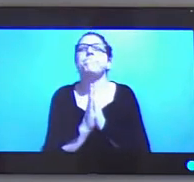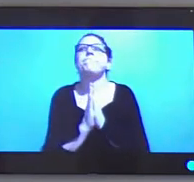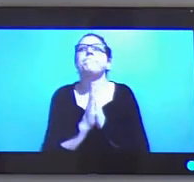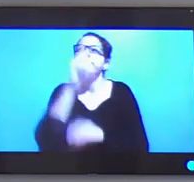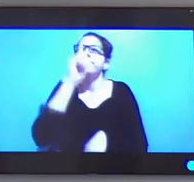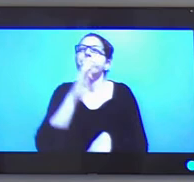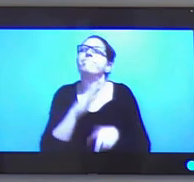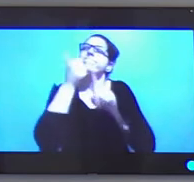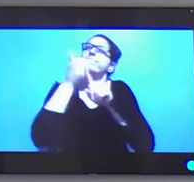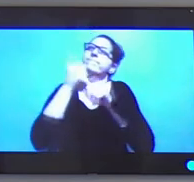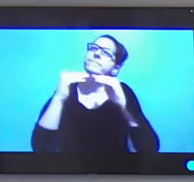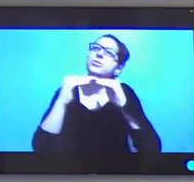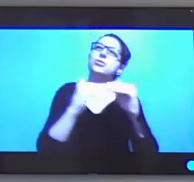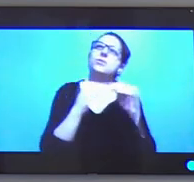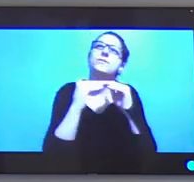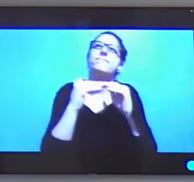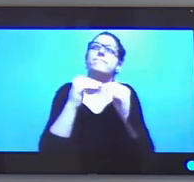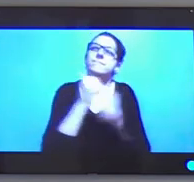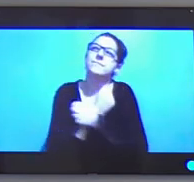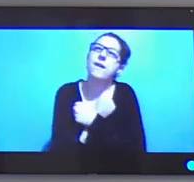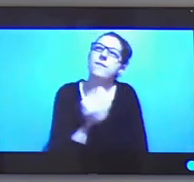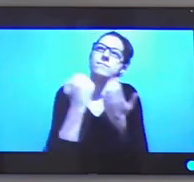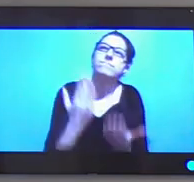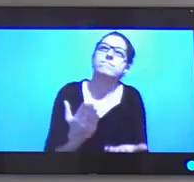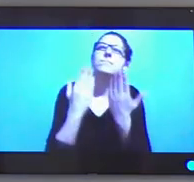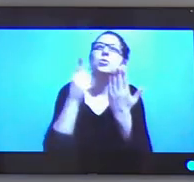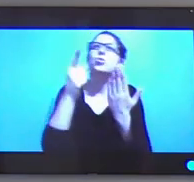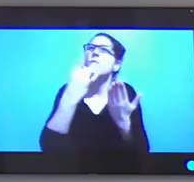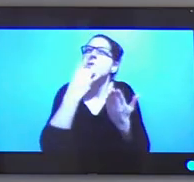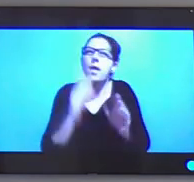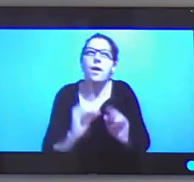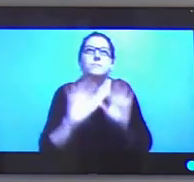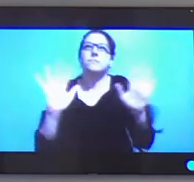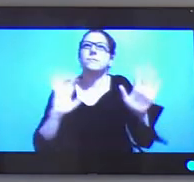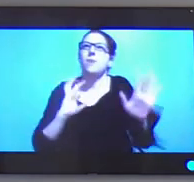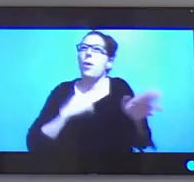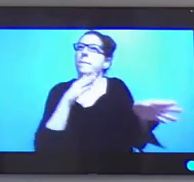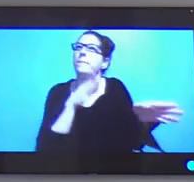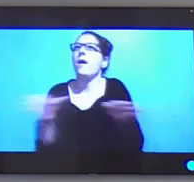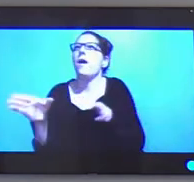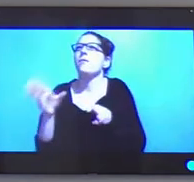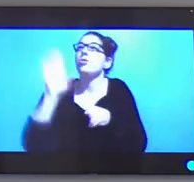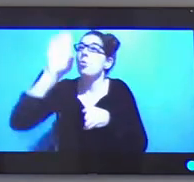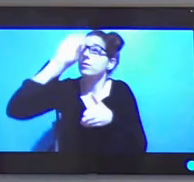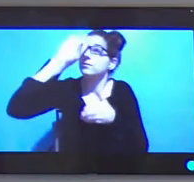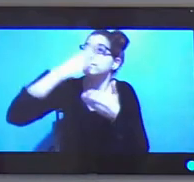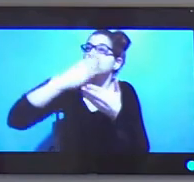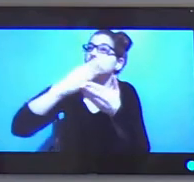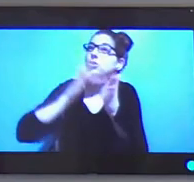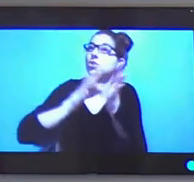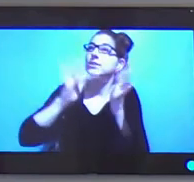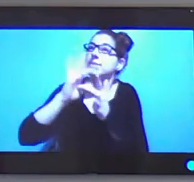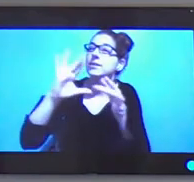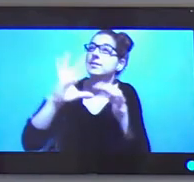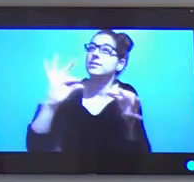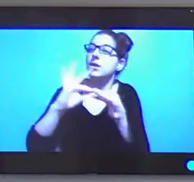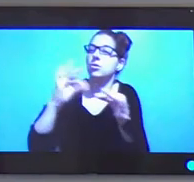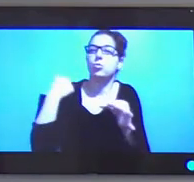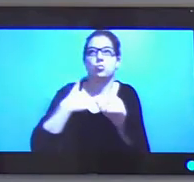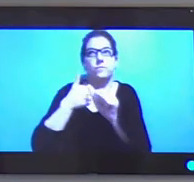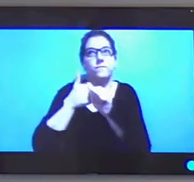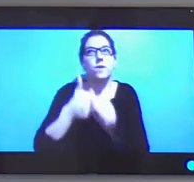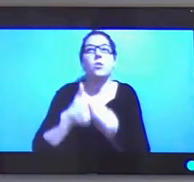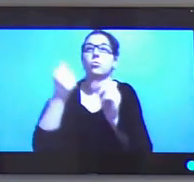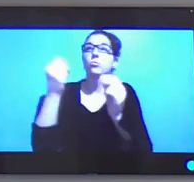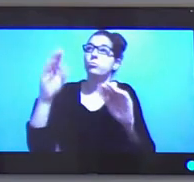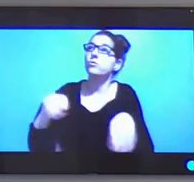Justice and love, you illumine our way through life with the words of your Son. Give us the light we need and awaken us